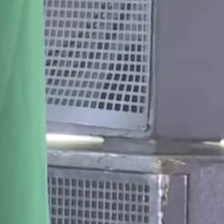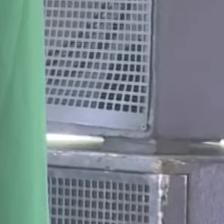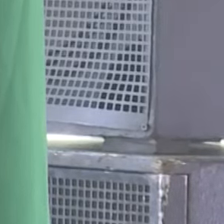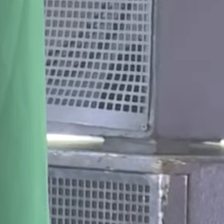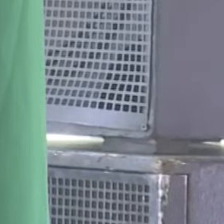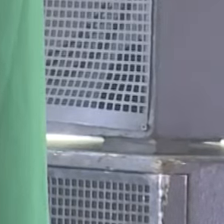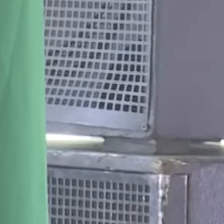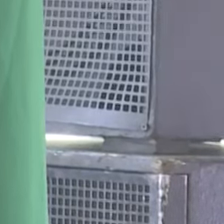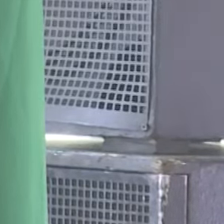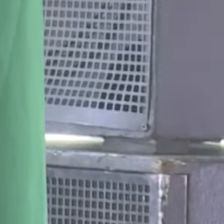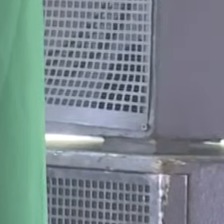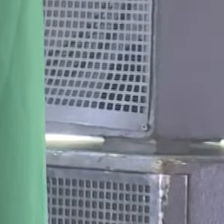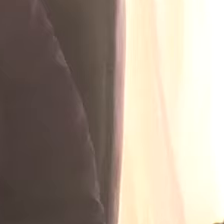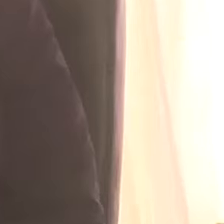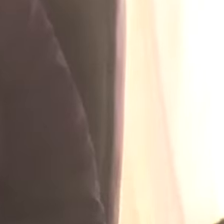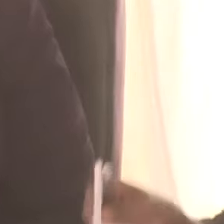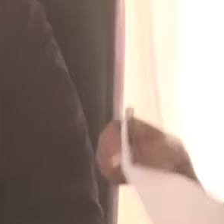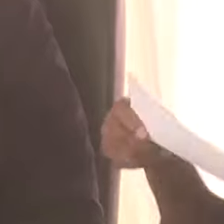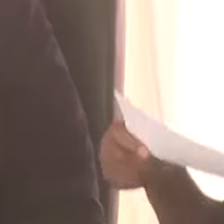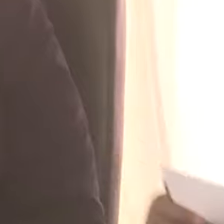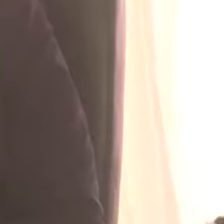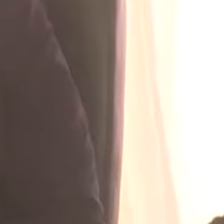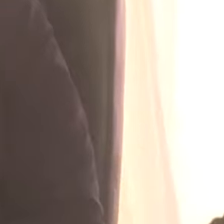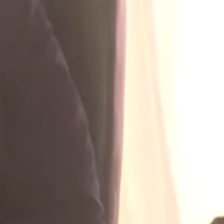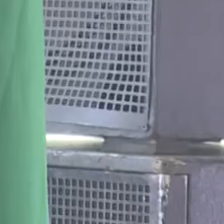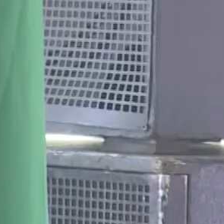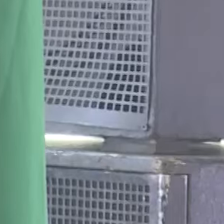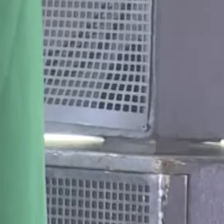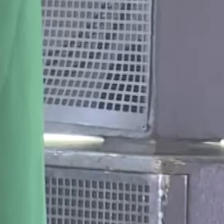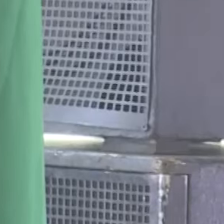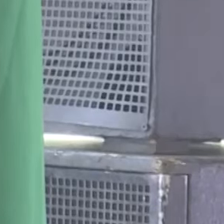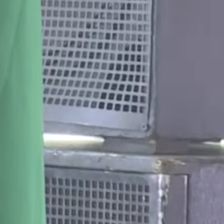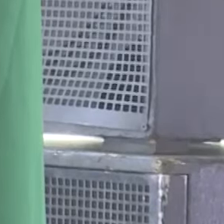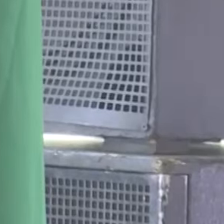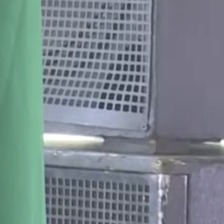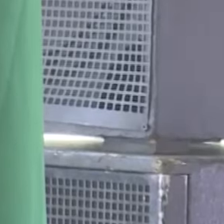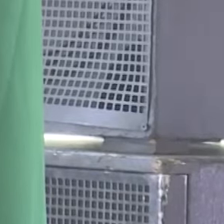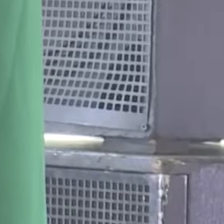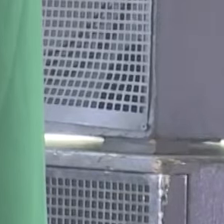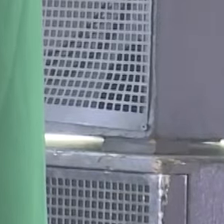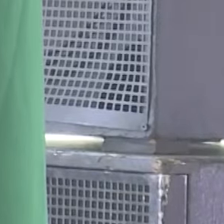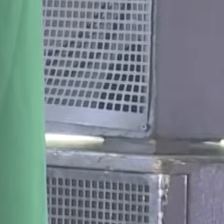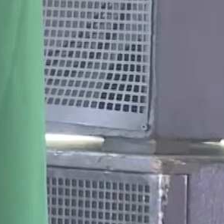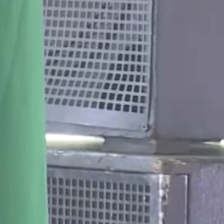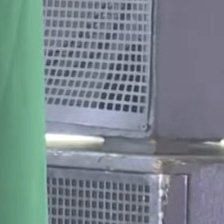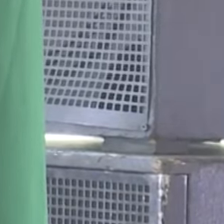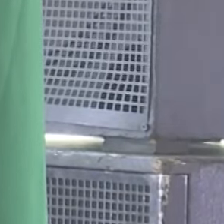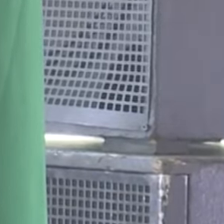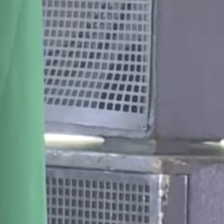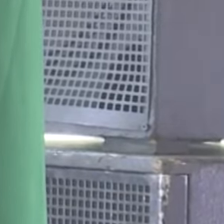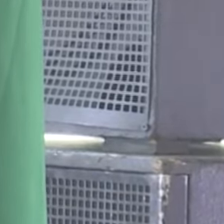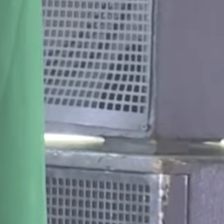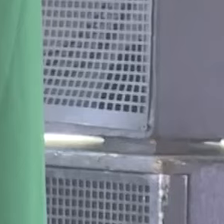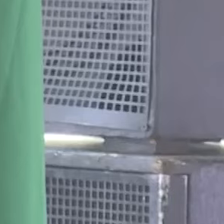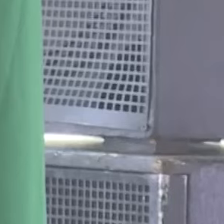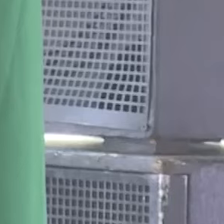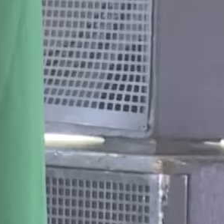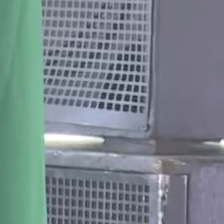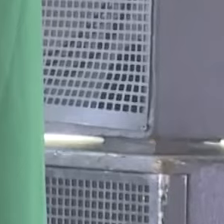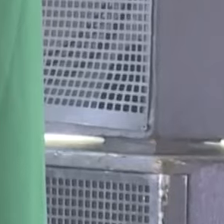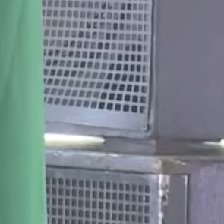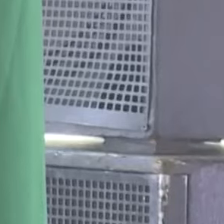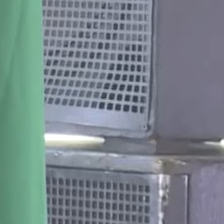sexual exploitation, forced labor, domestic servitude, begging, criminal